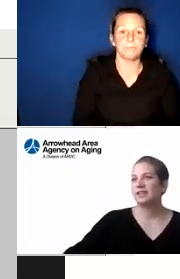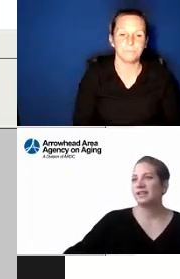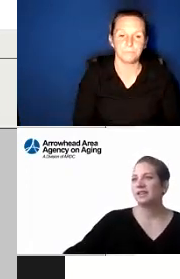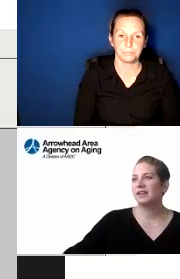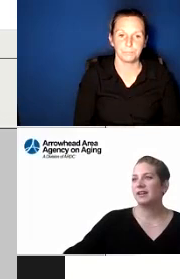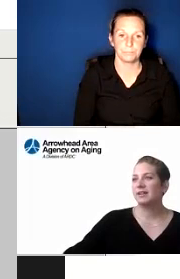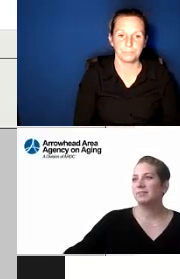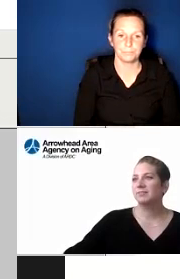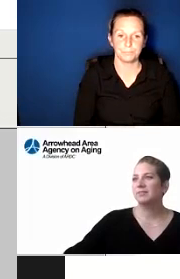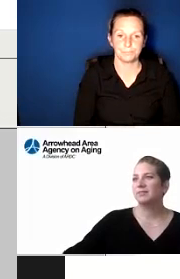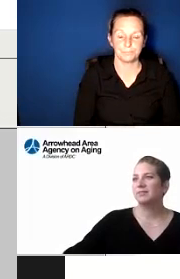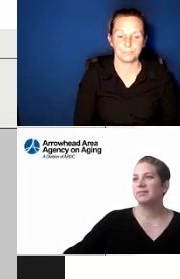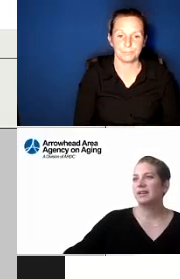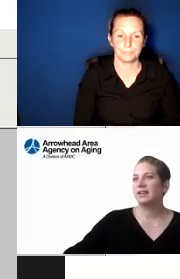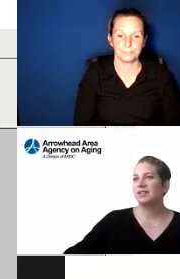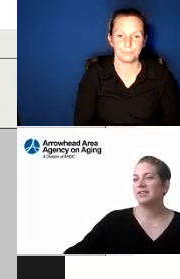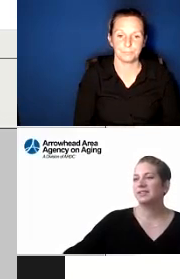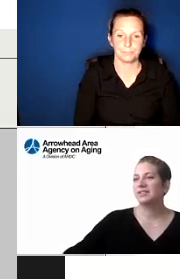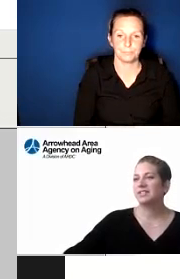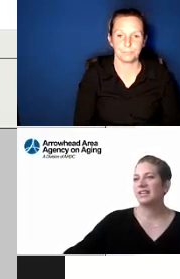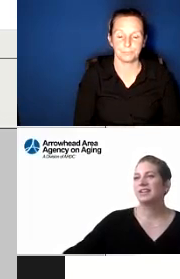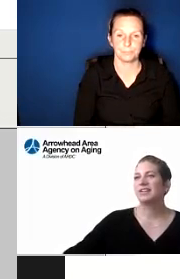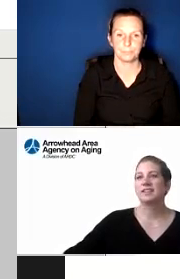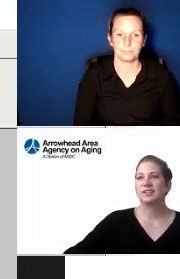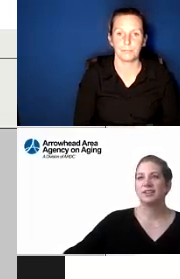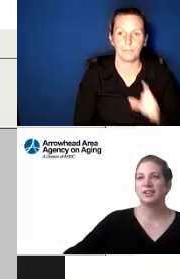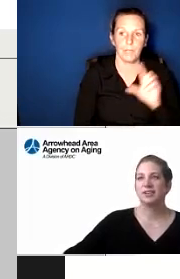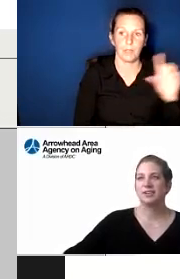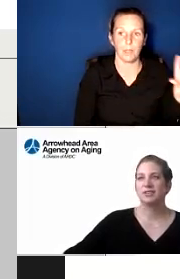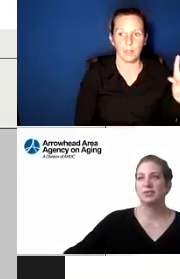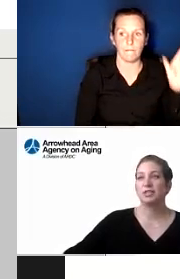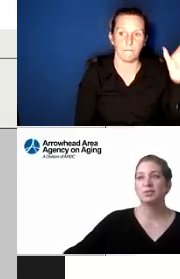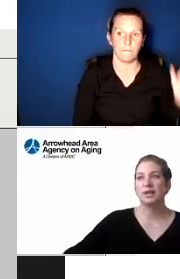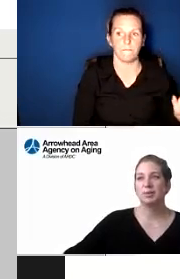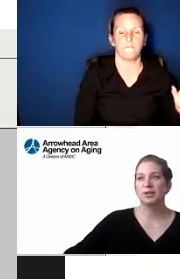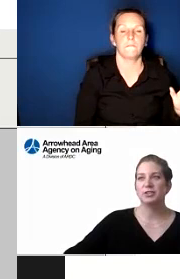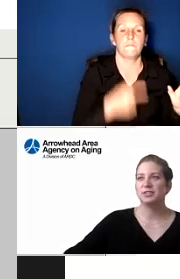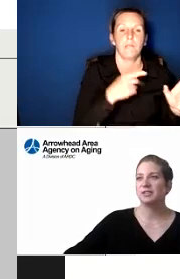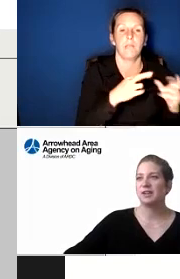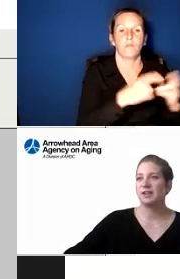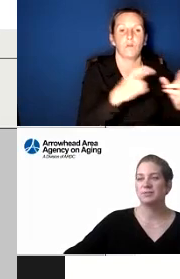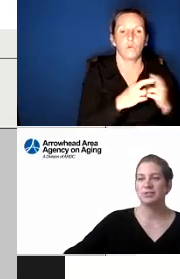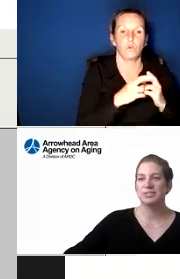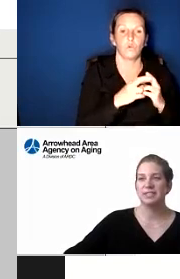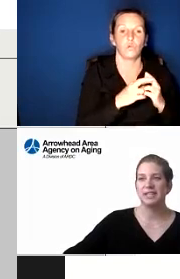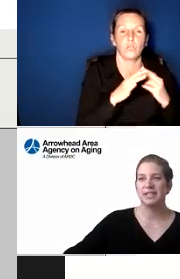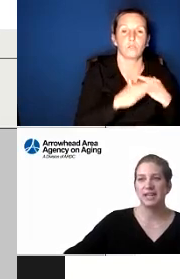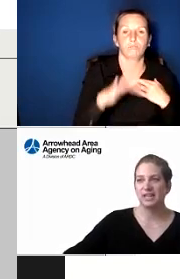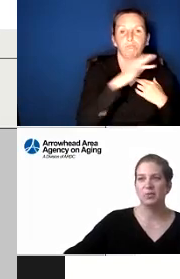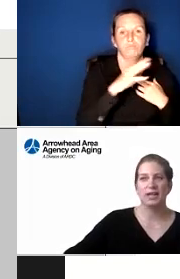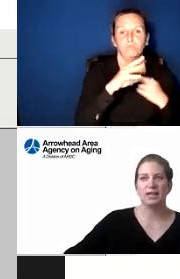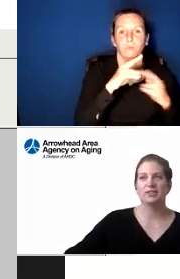And then on the left side, there are the region-wide partners. So you can see